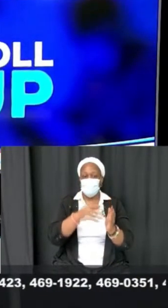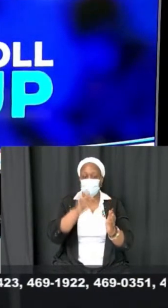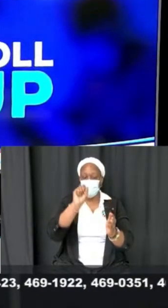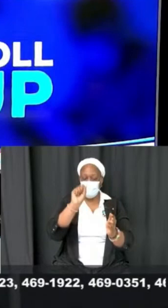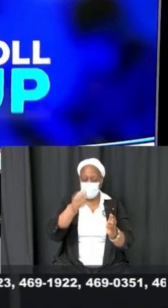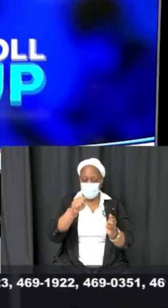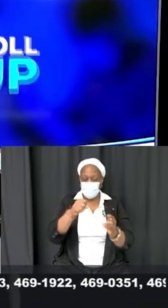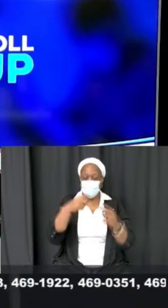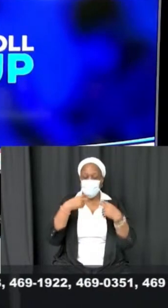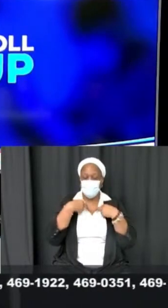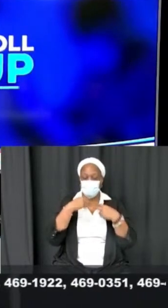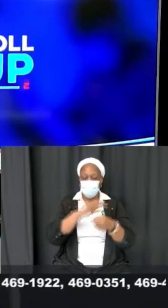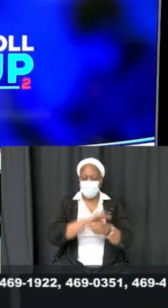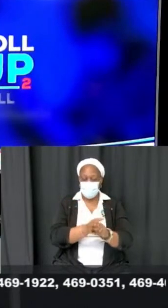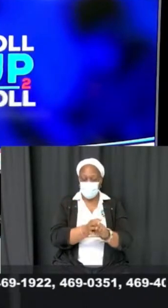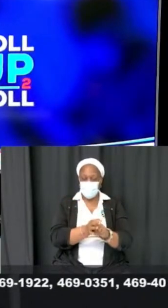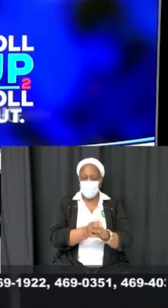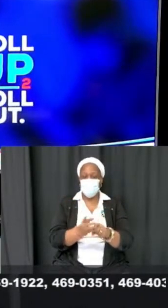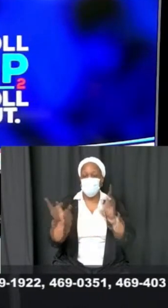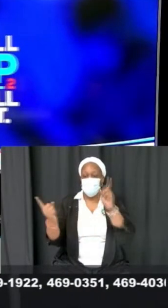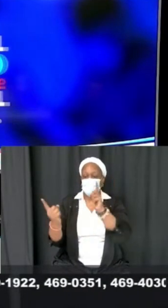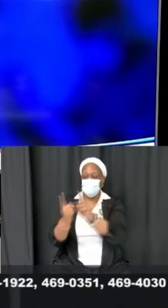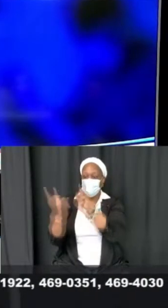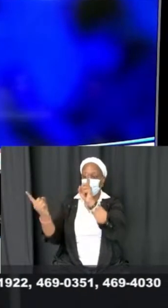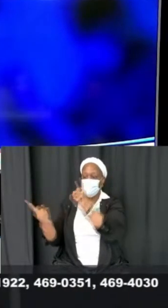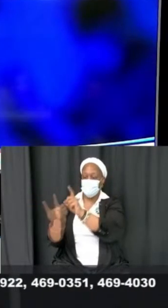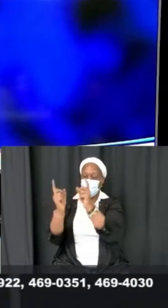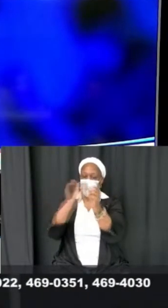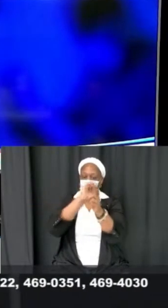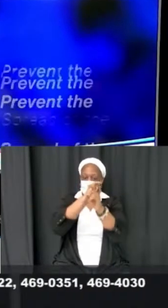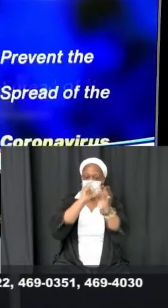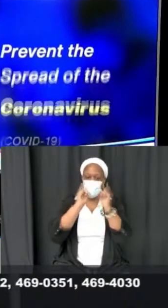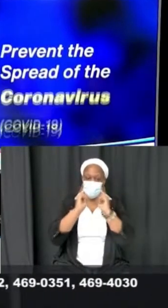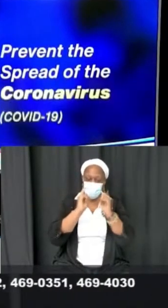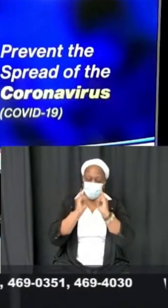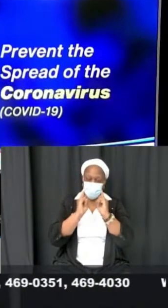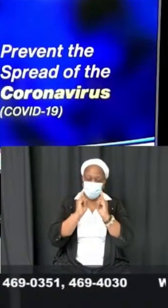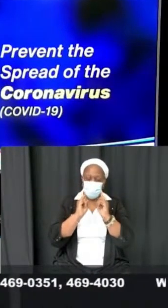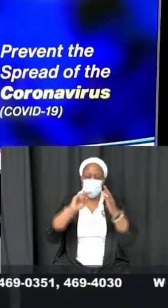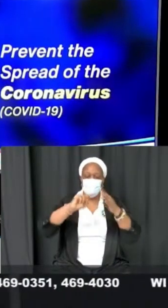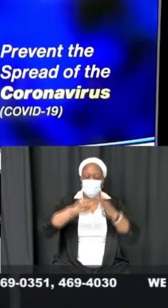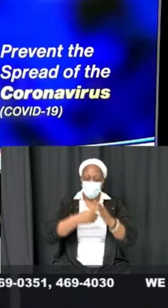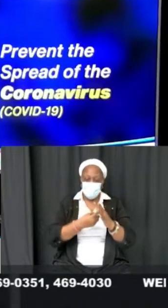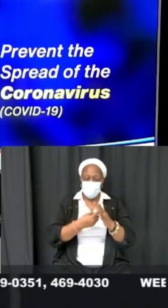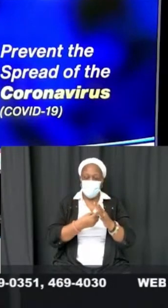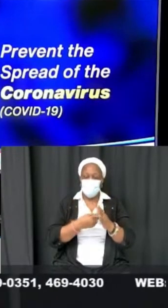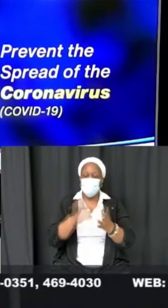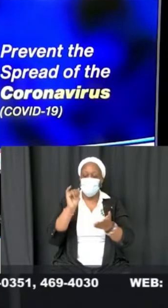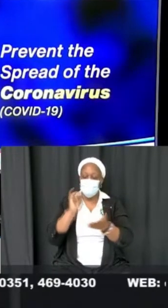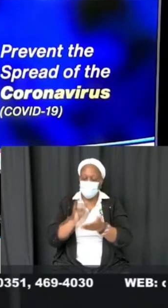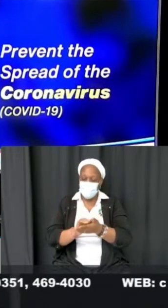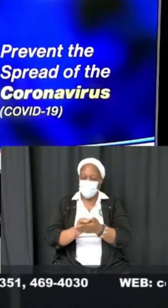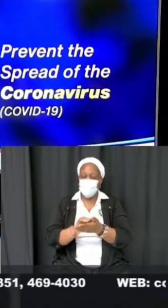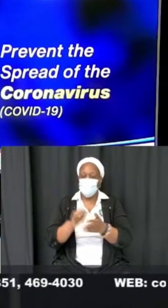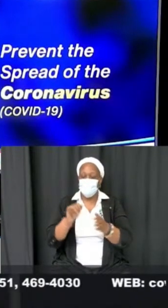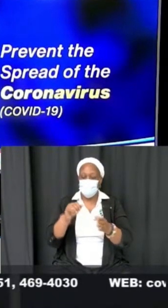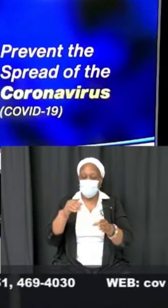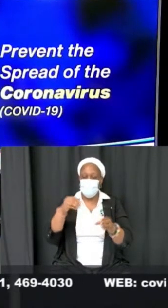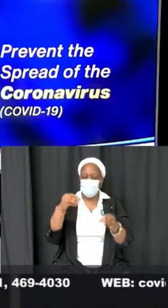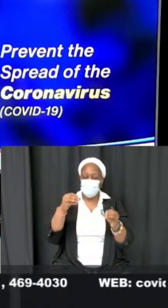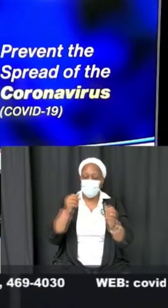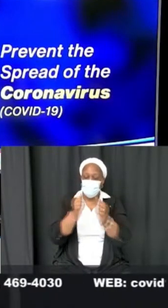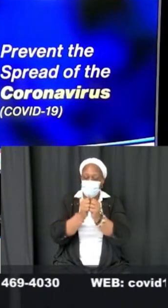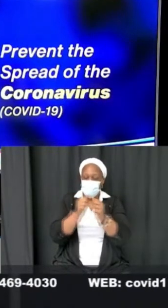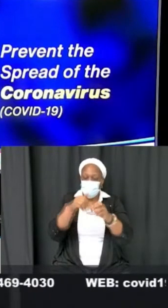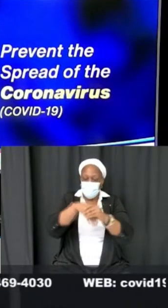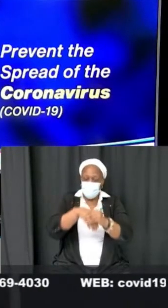begun, and the immediate contacts, which includes the family, those persons would be the first in